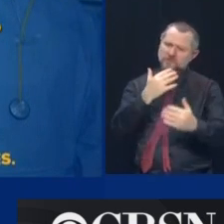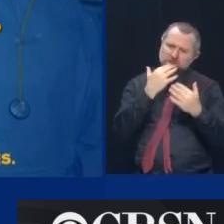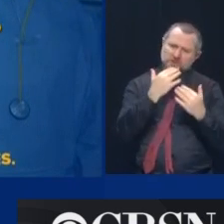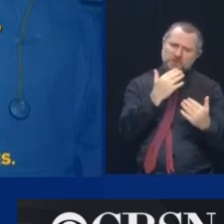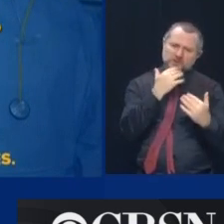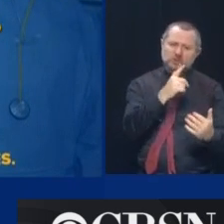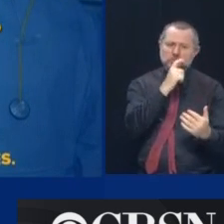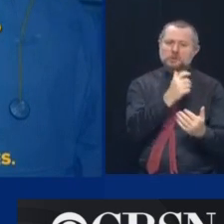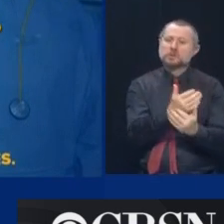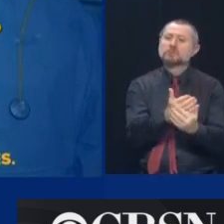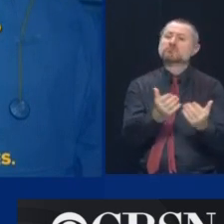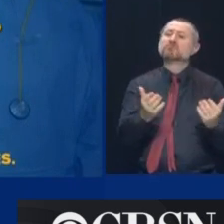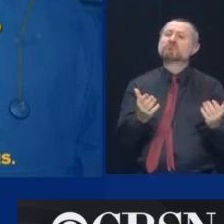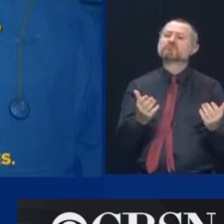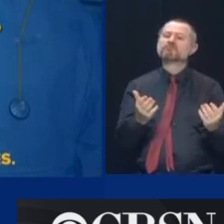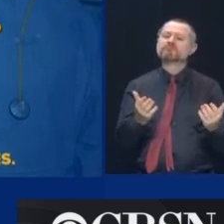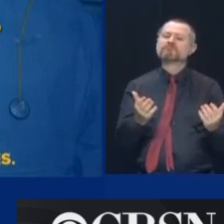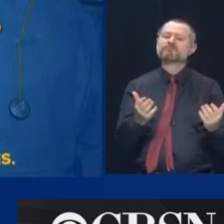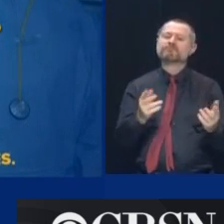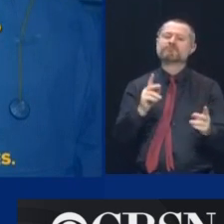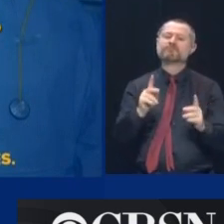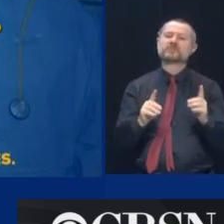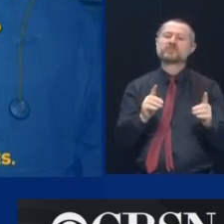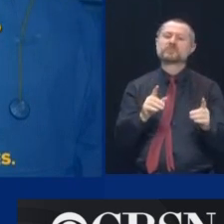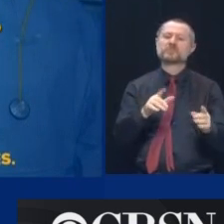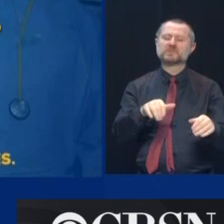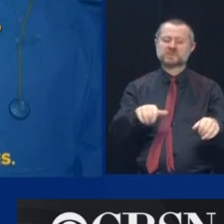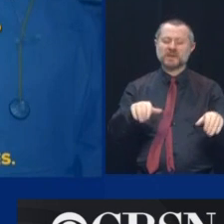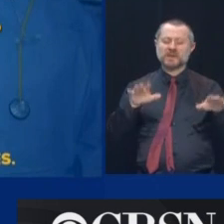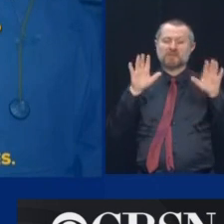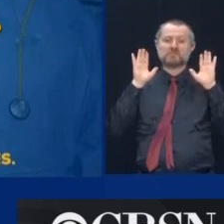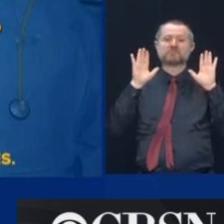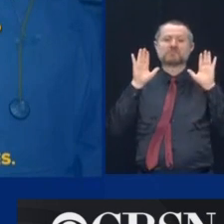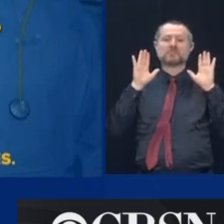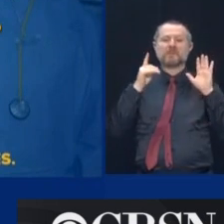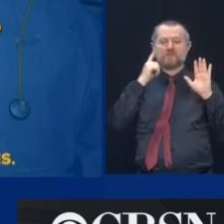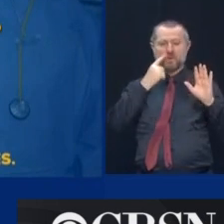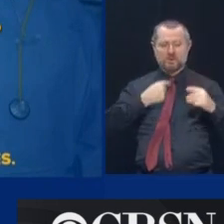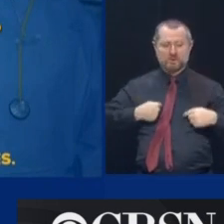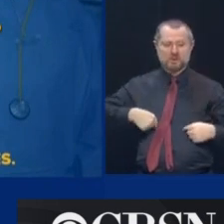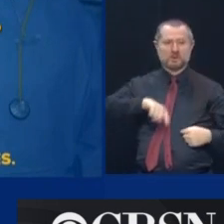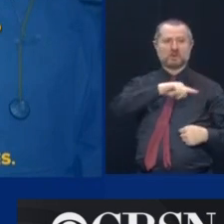for all the people who sacrificed for us through the year.